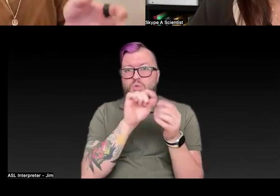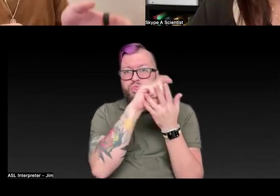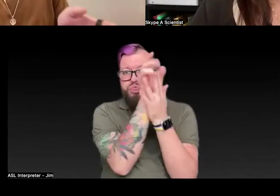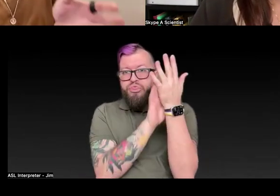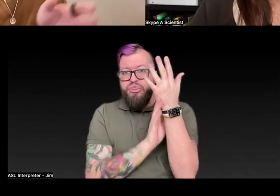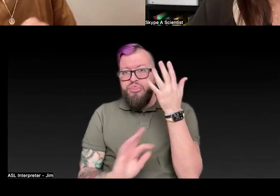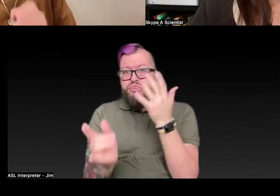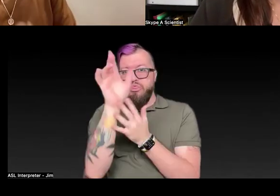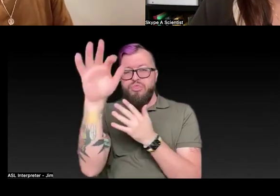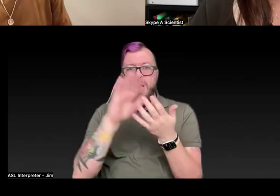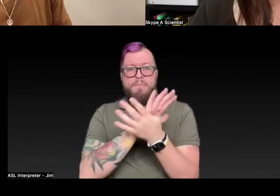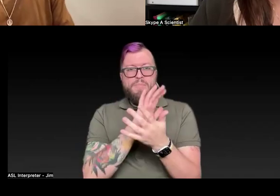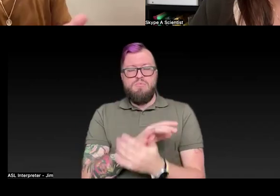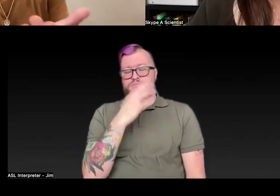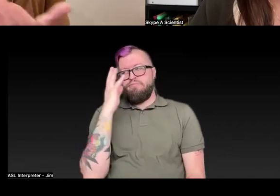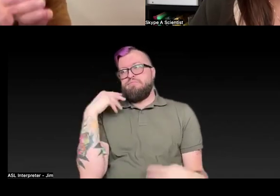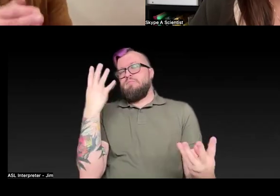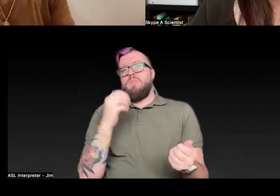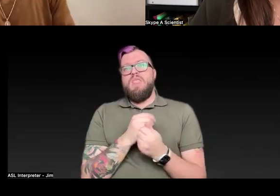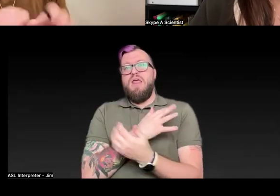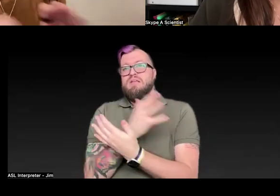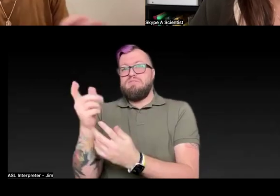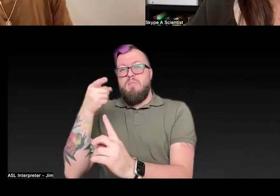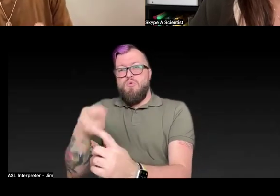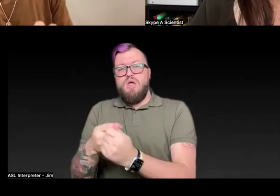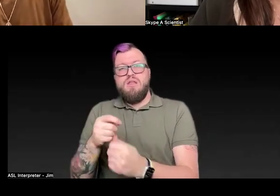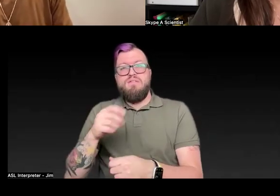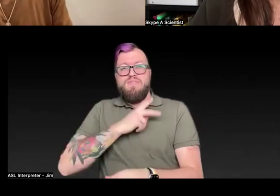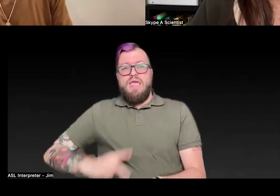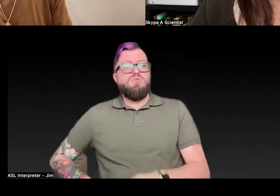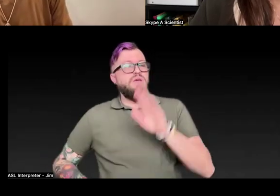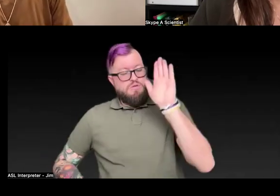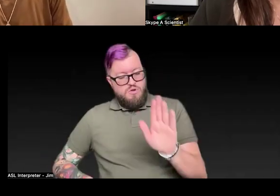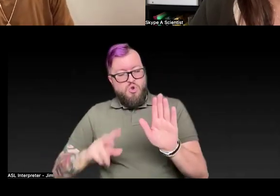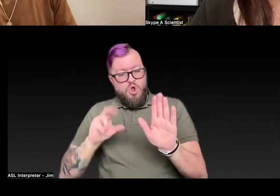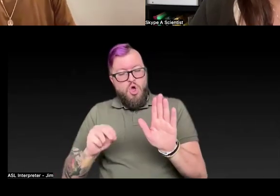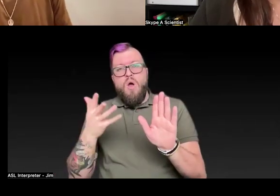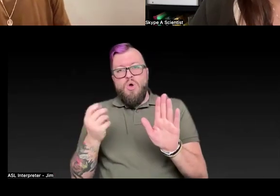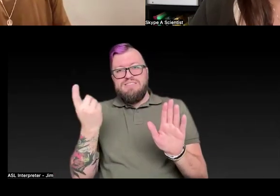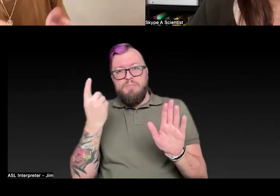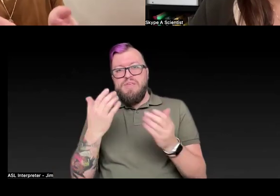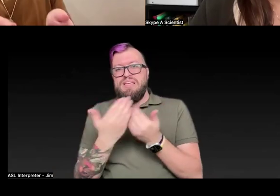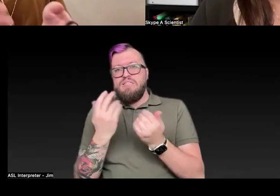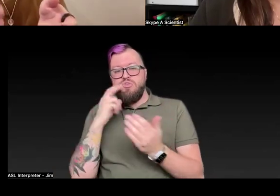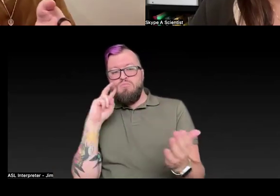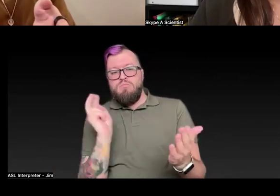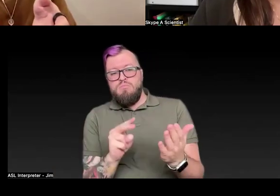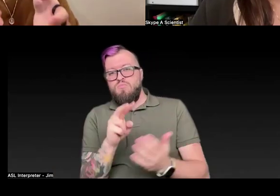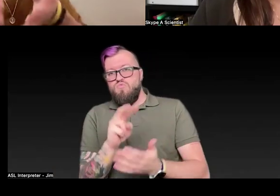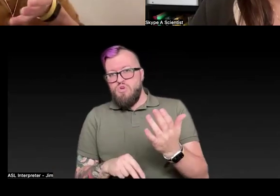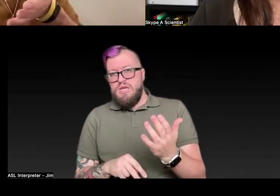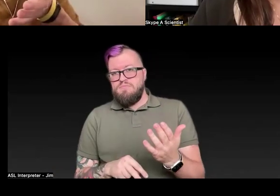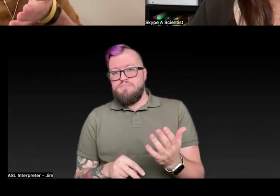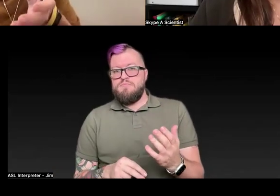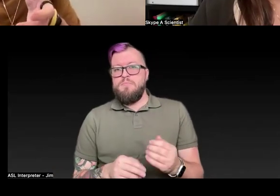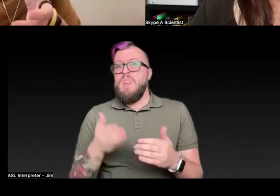And so, like, at some point, Charlemagne is like, no, I want something that I can read by looking at. And then it gets,